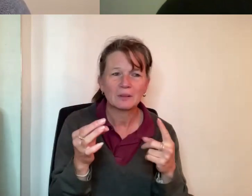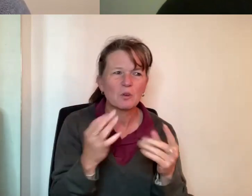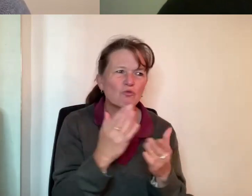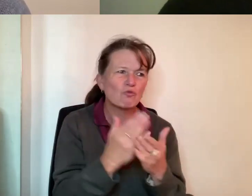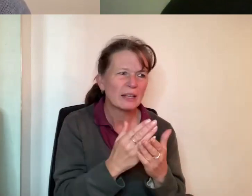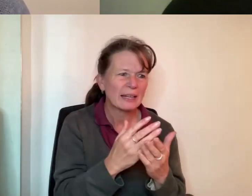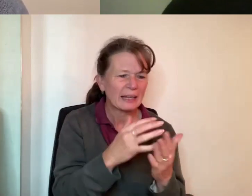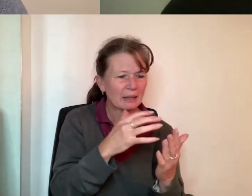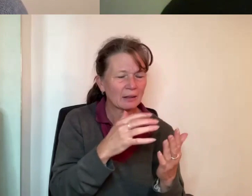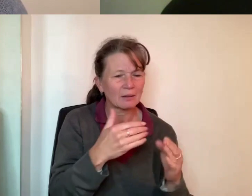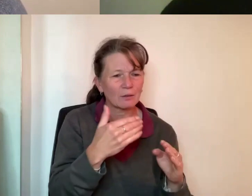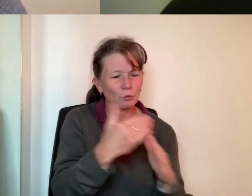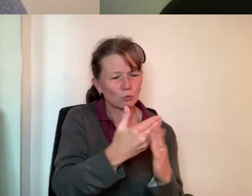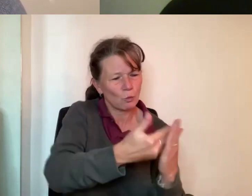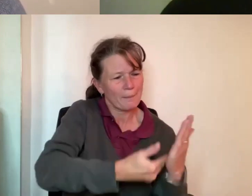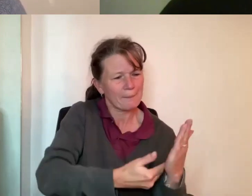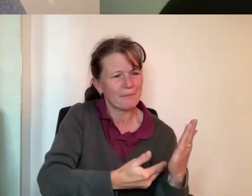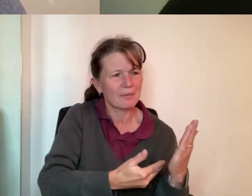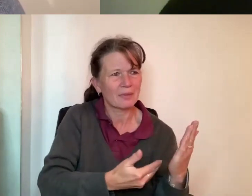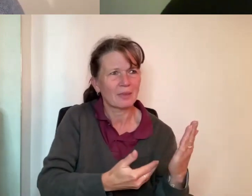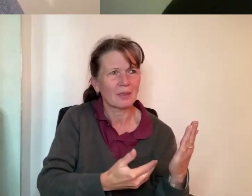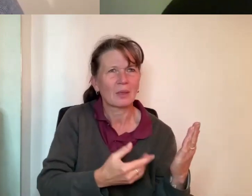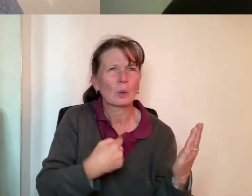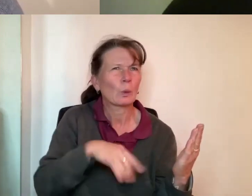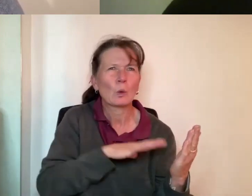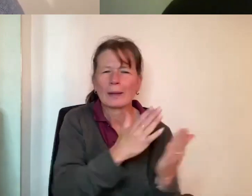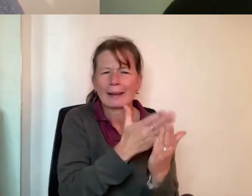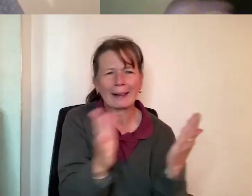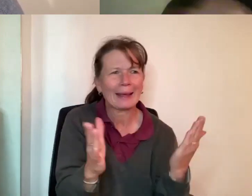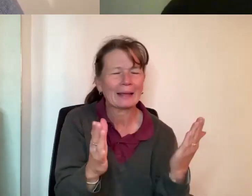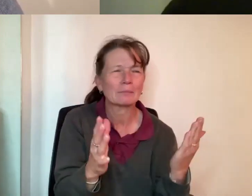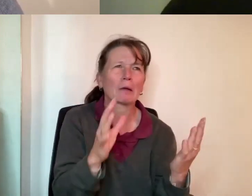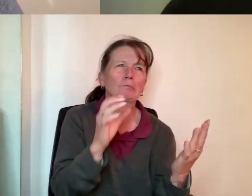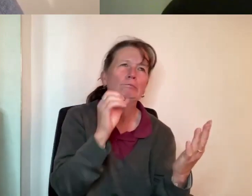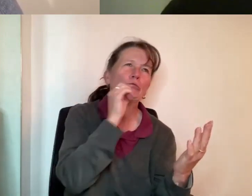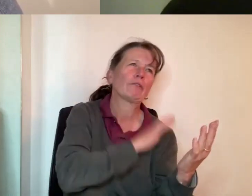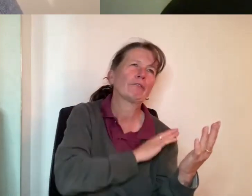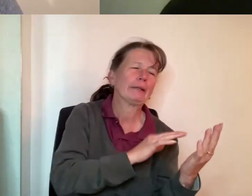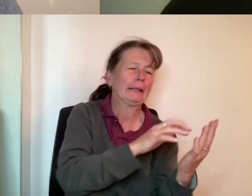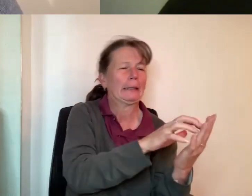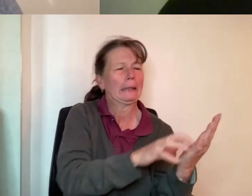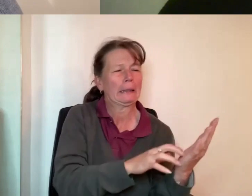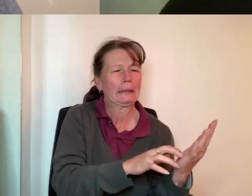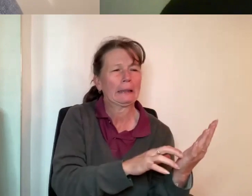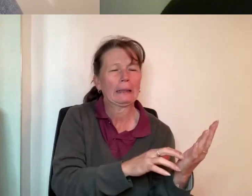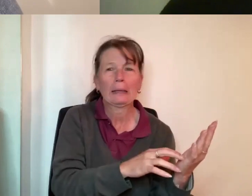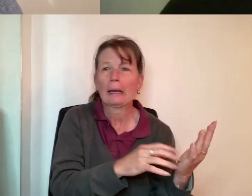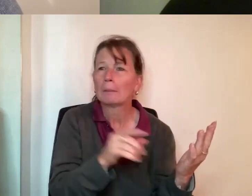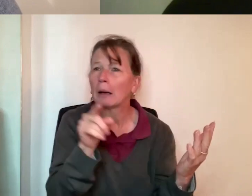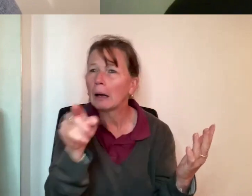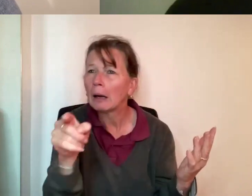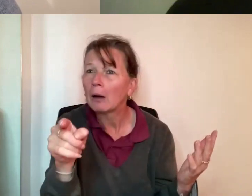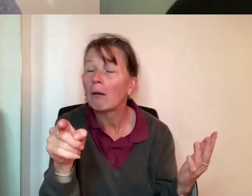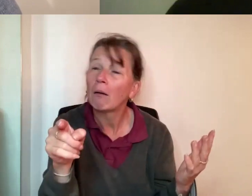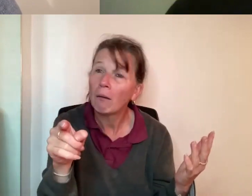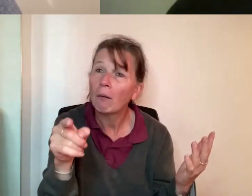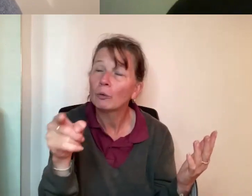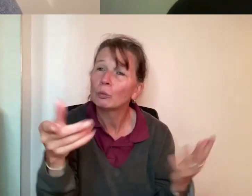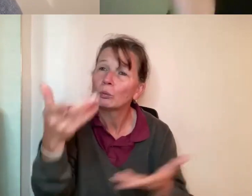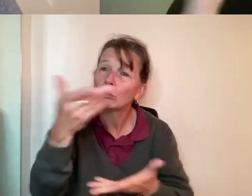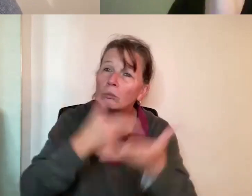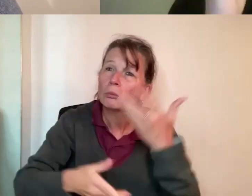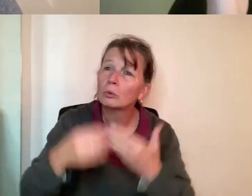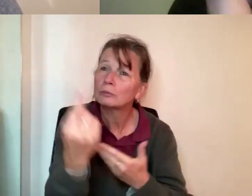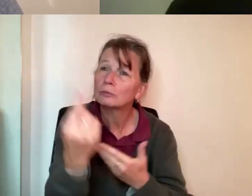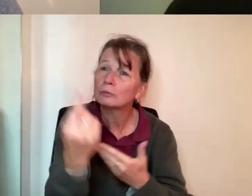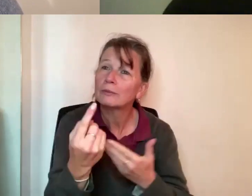That's also the point about it. And so it's up to you to tell us what you want to do or who you are or what it is, rather